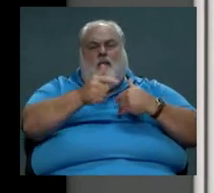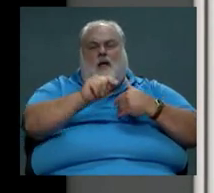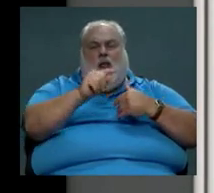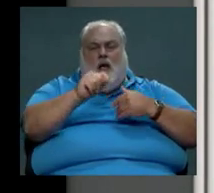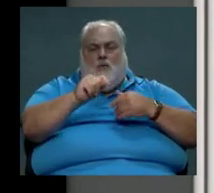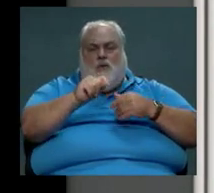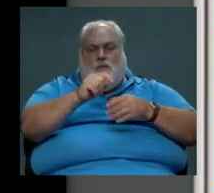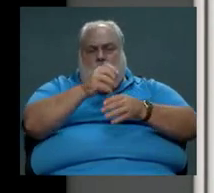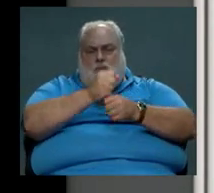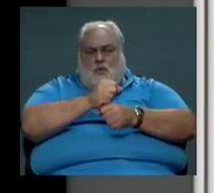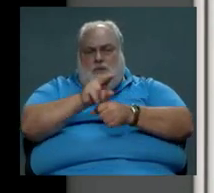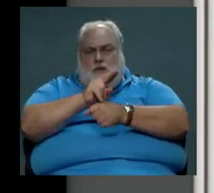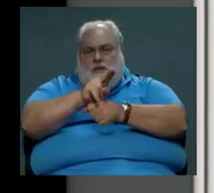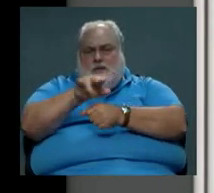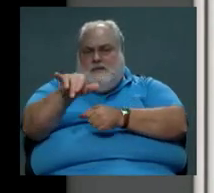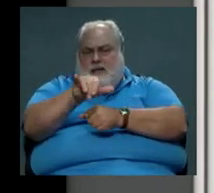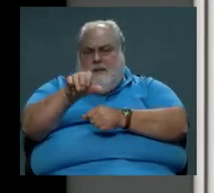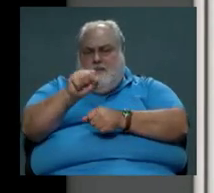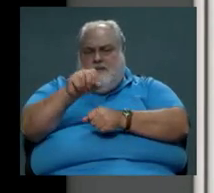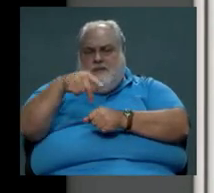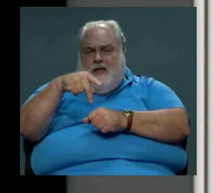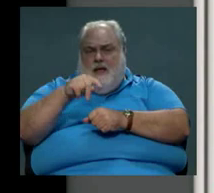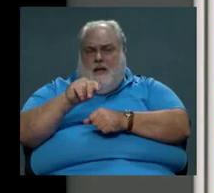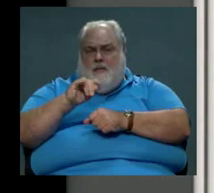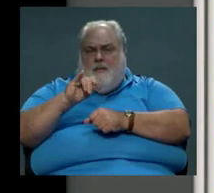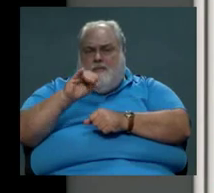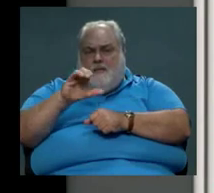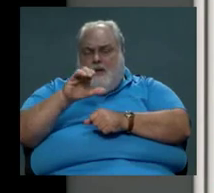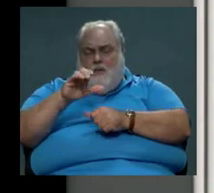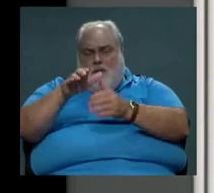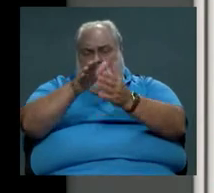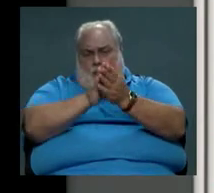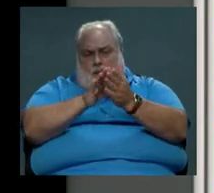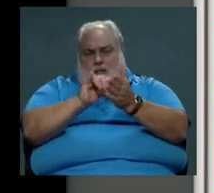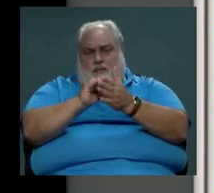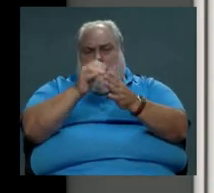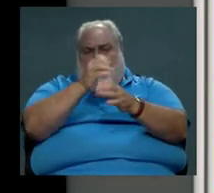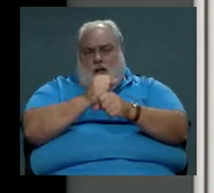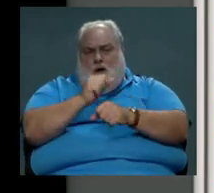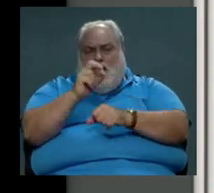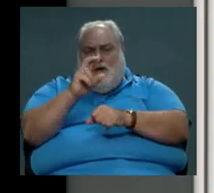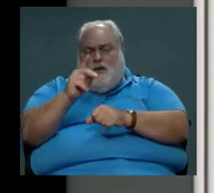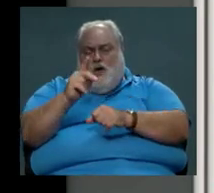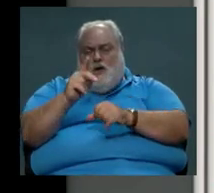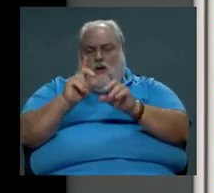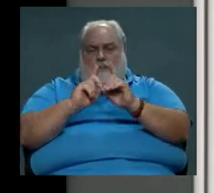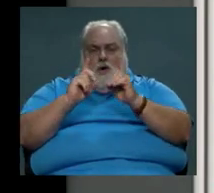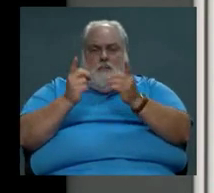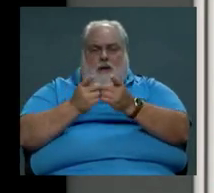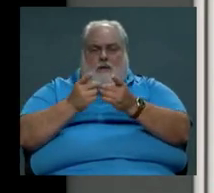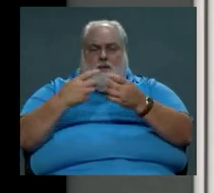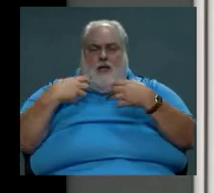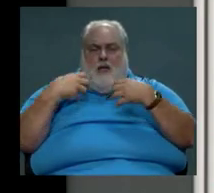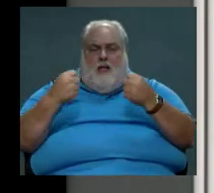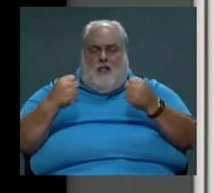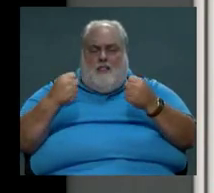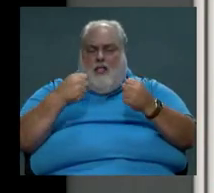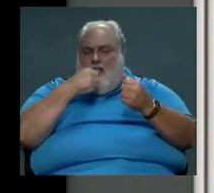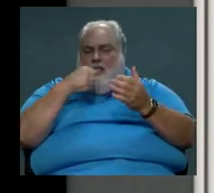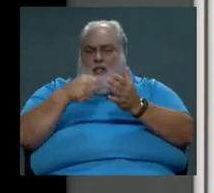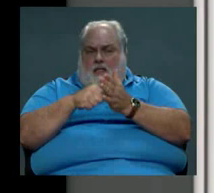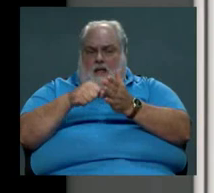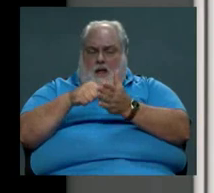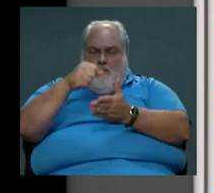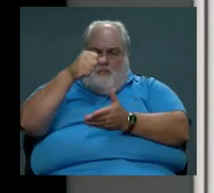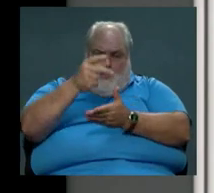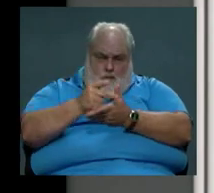serviceable through the septic? And we would require that they get a Arkansas Department of Health letter of approval that they're going to be